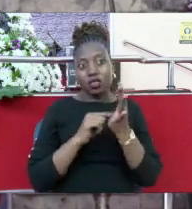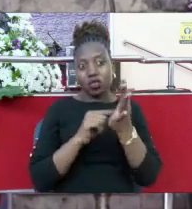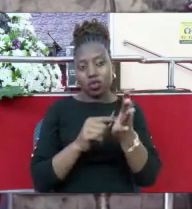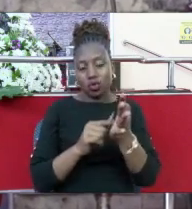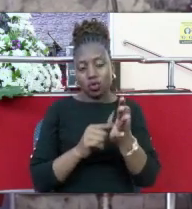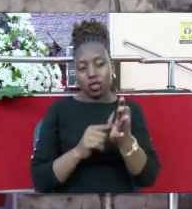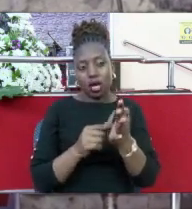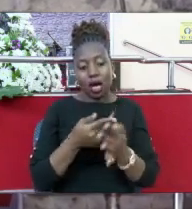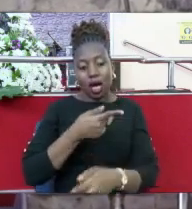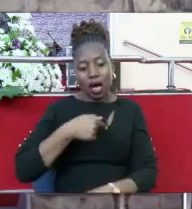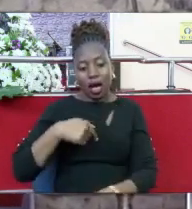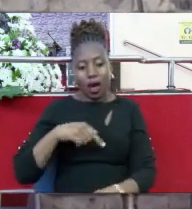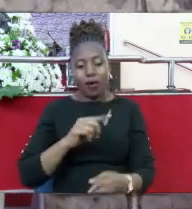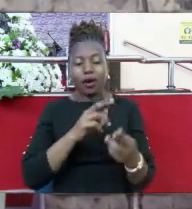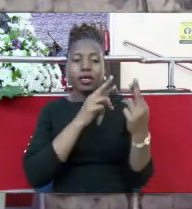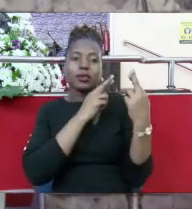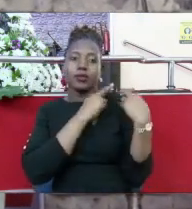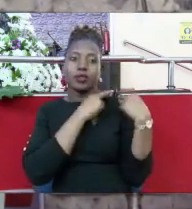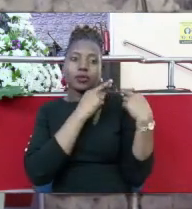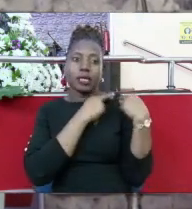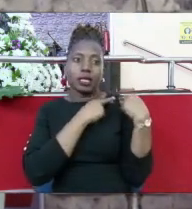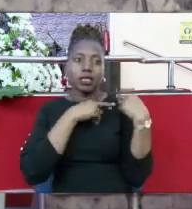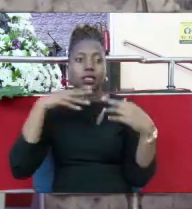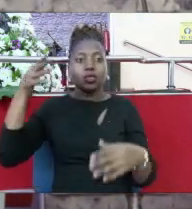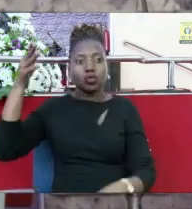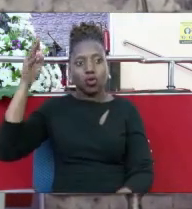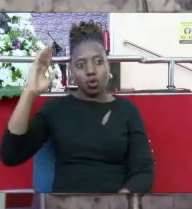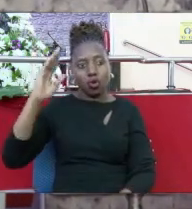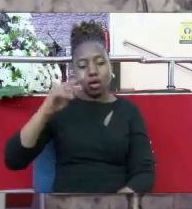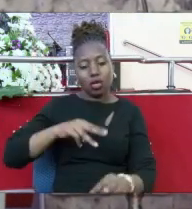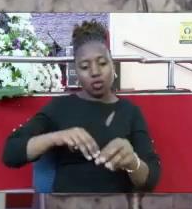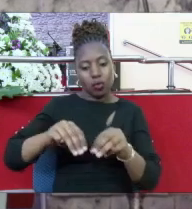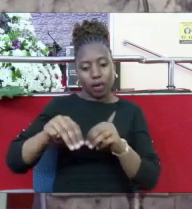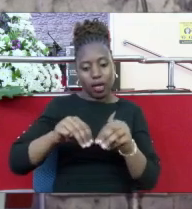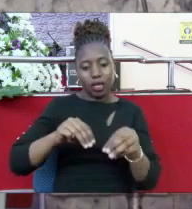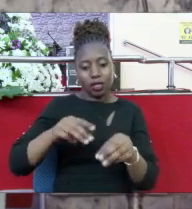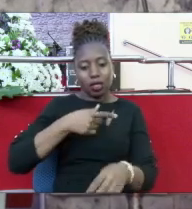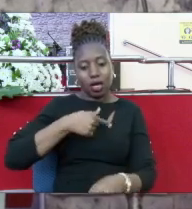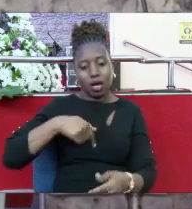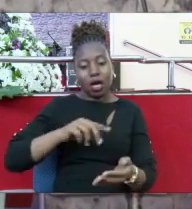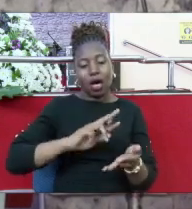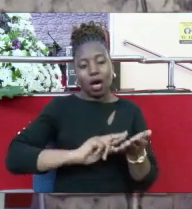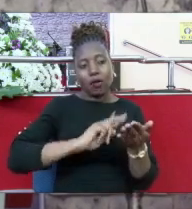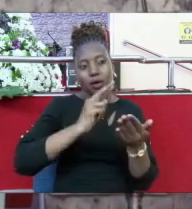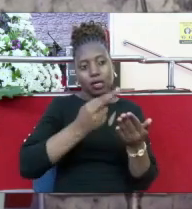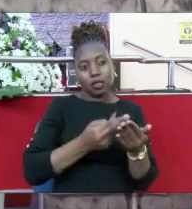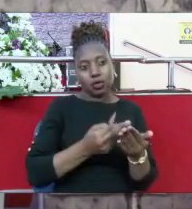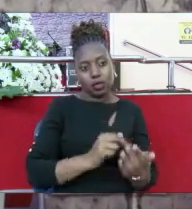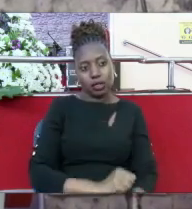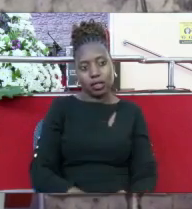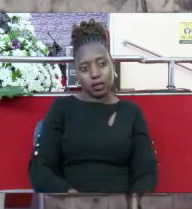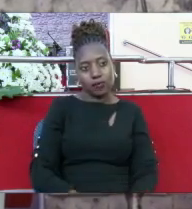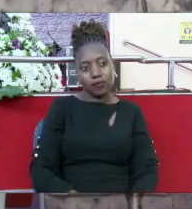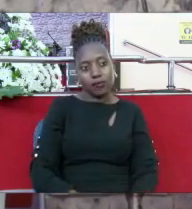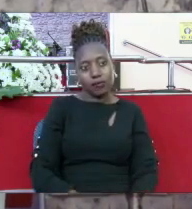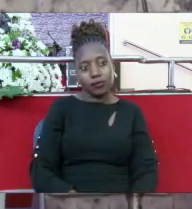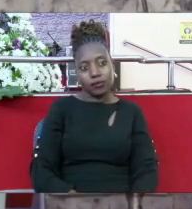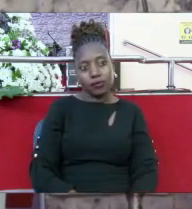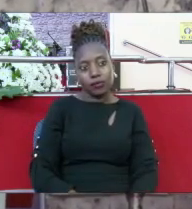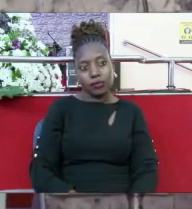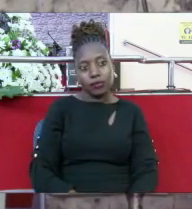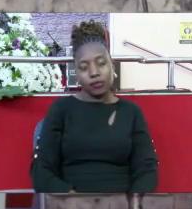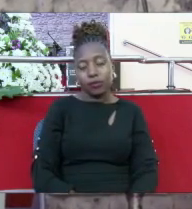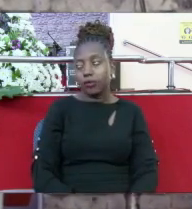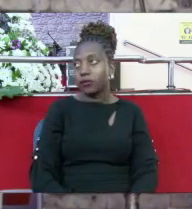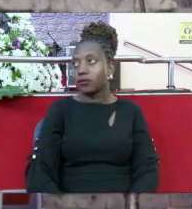Our responsibility to God to manage our resources. Mipangilio ya kutumia pesa yetu inaonyesha kwamba